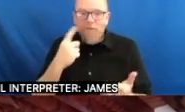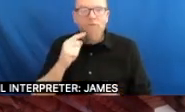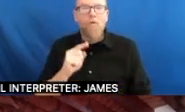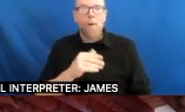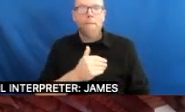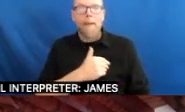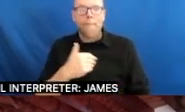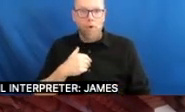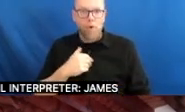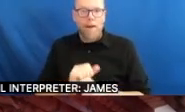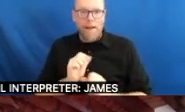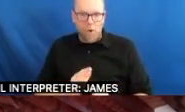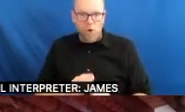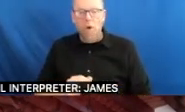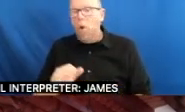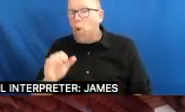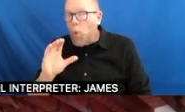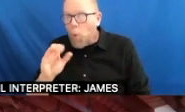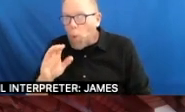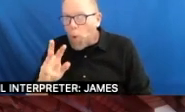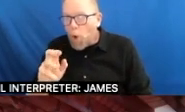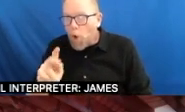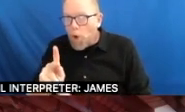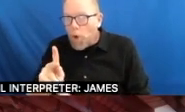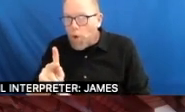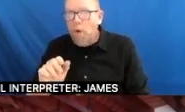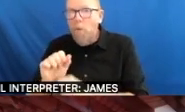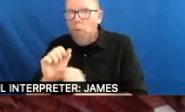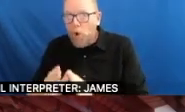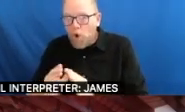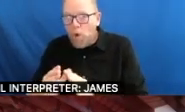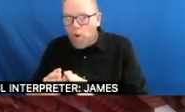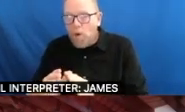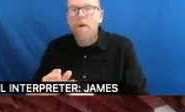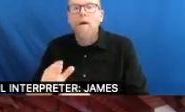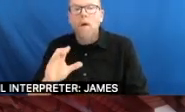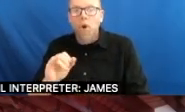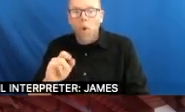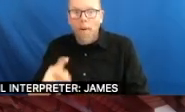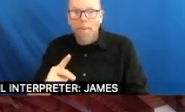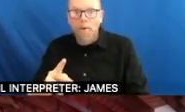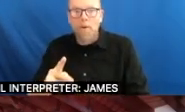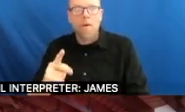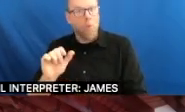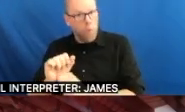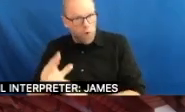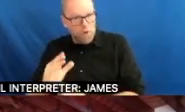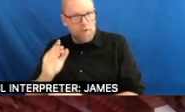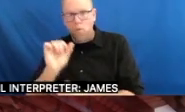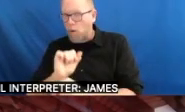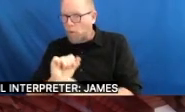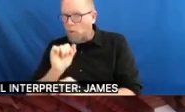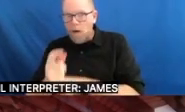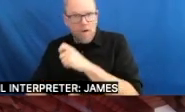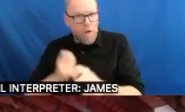So, in a worker cooperative, the members who are contributing and there's some leftover money at the end of the year after expenses, we call